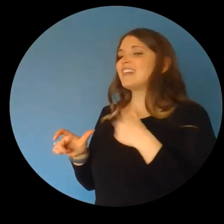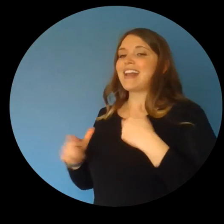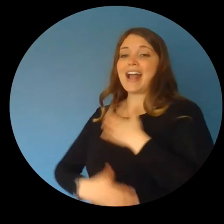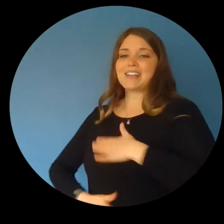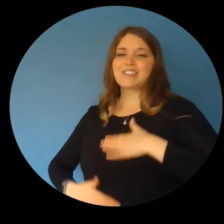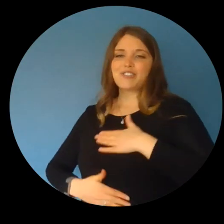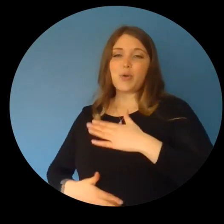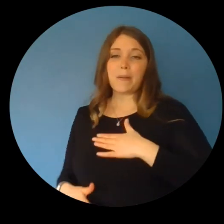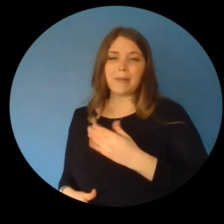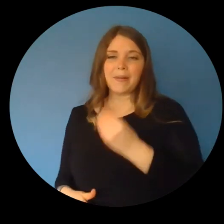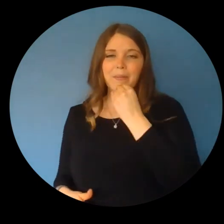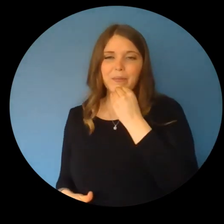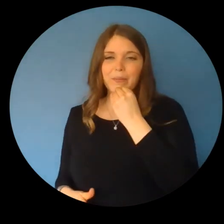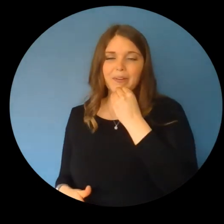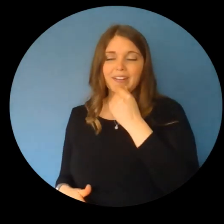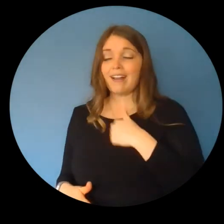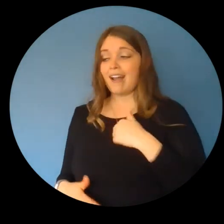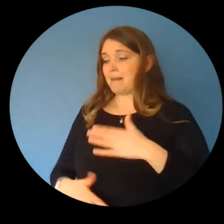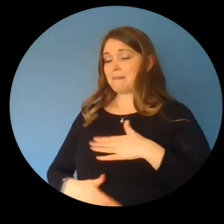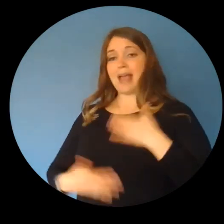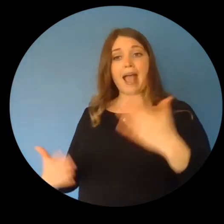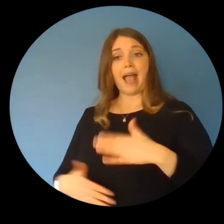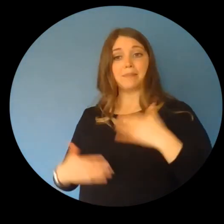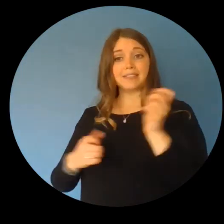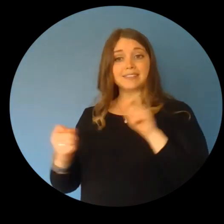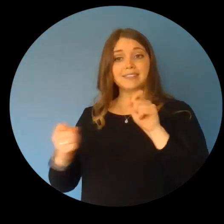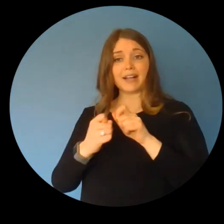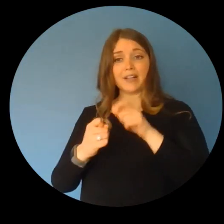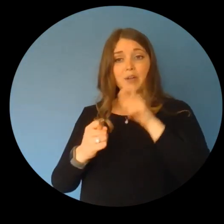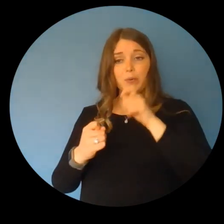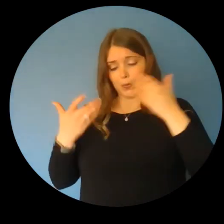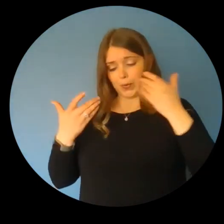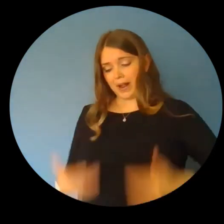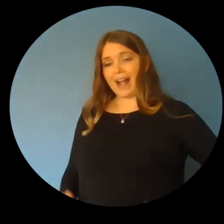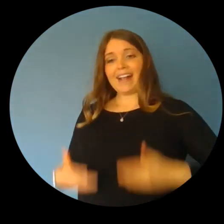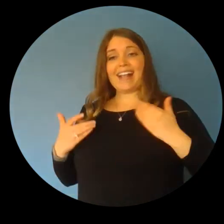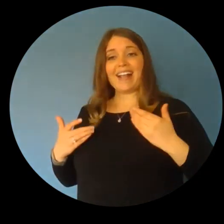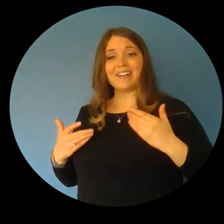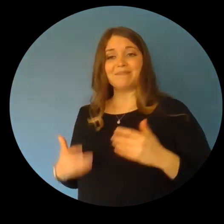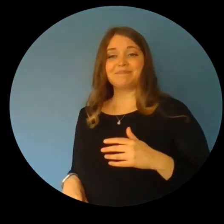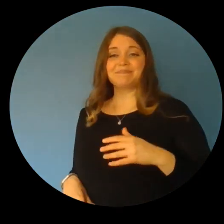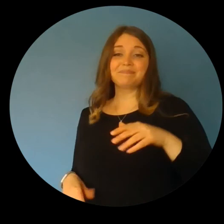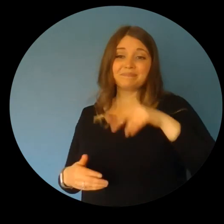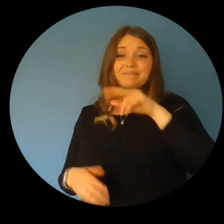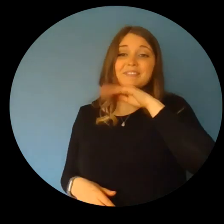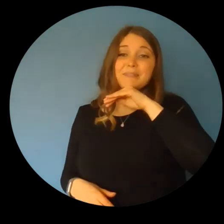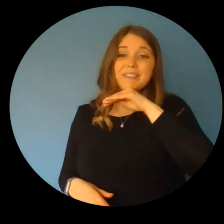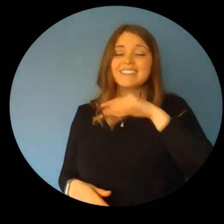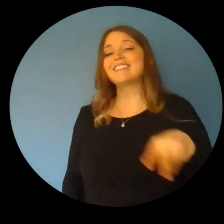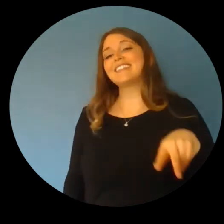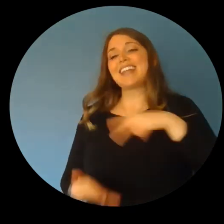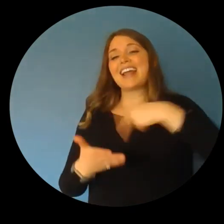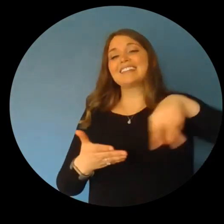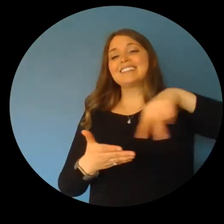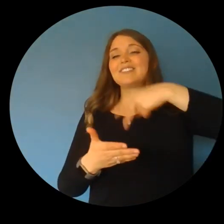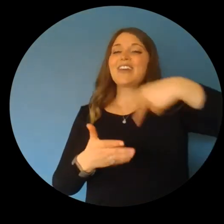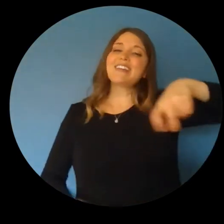am happy just the way I am." And with that, Pig danced away on her dainty little